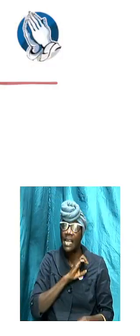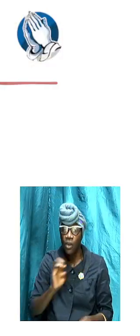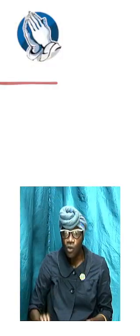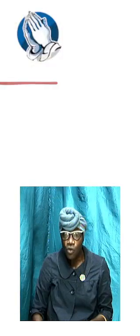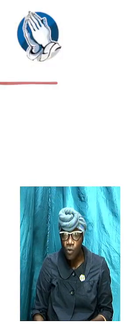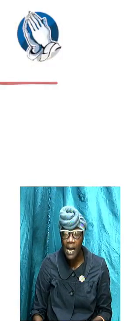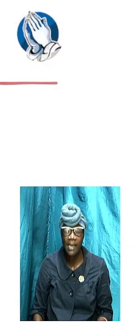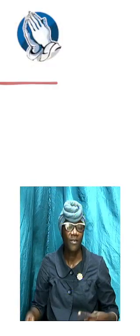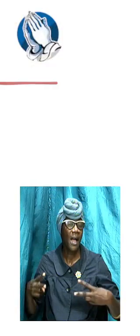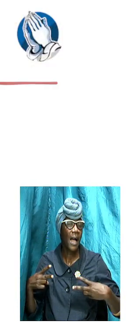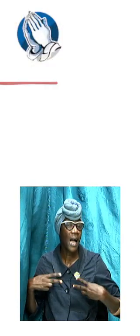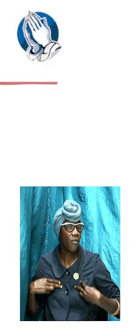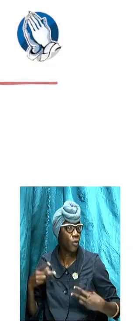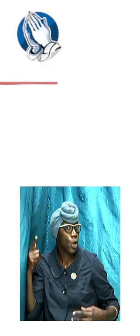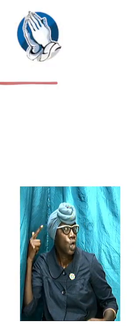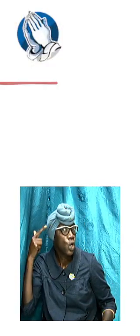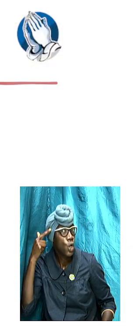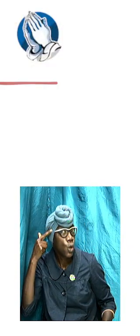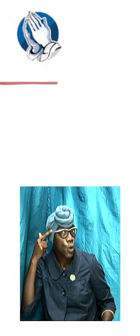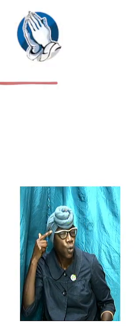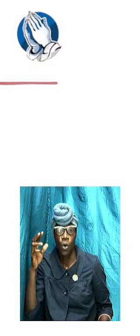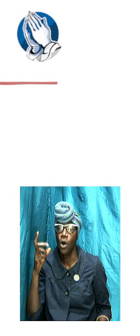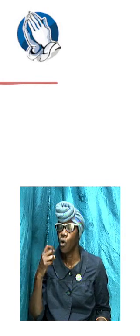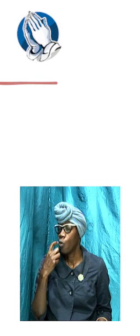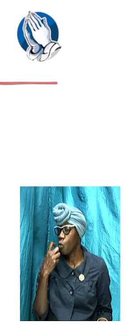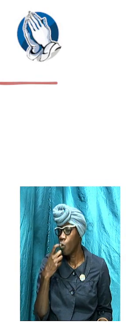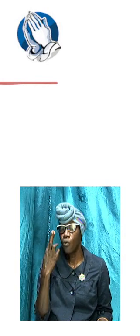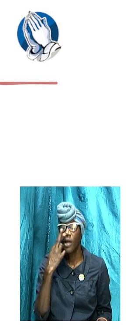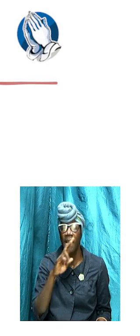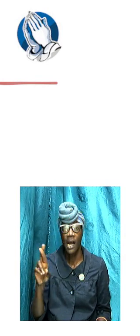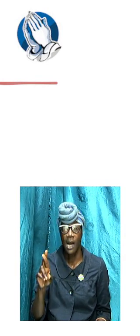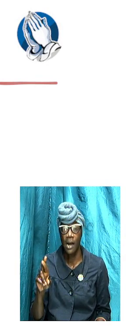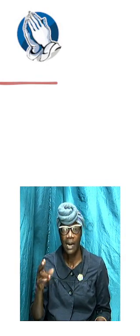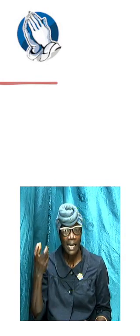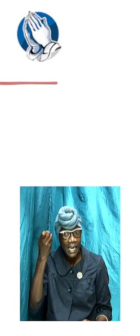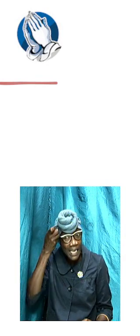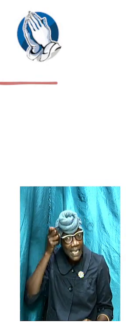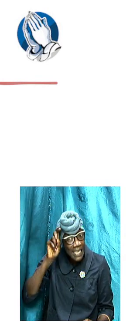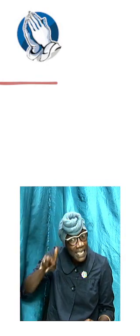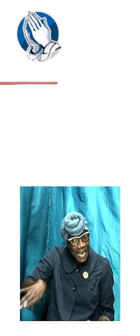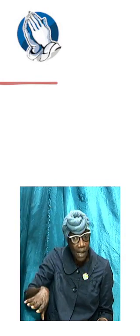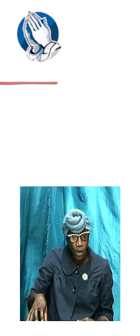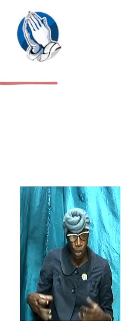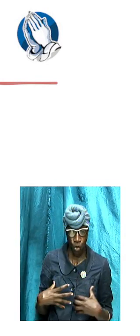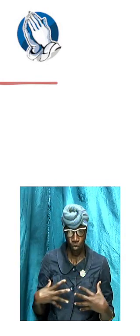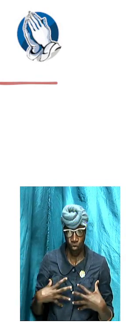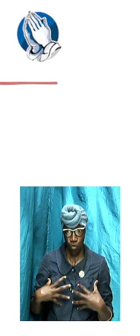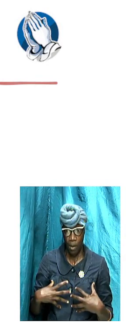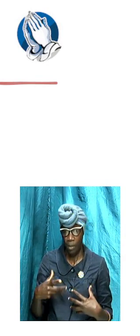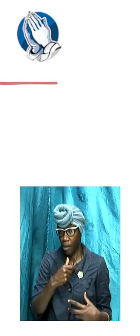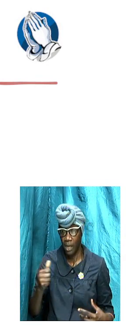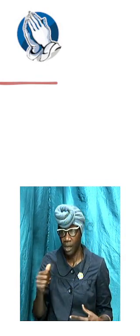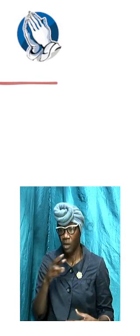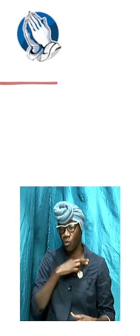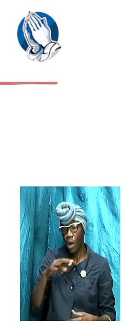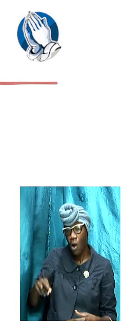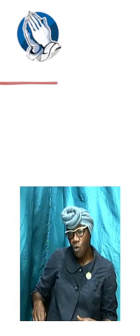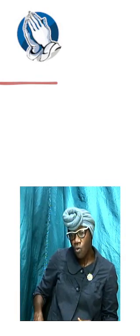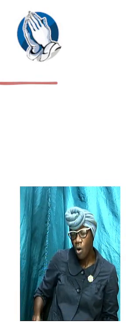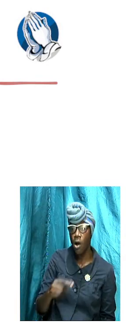to know who we are. Amen. And when we know who we are, the devil trembles because we realize that we are a royal priesthood, according to